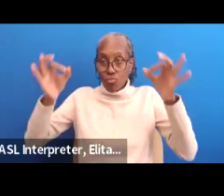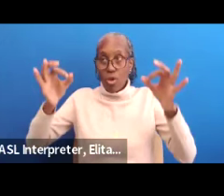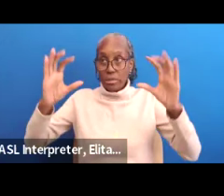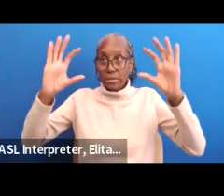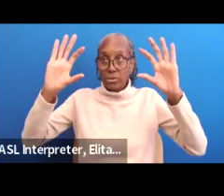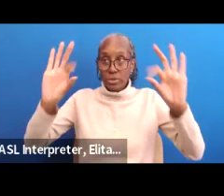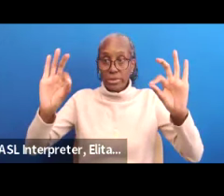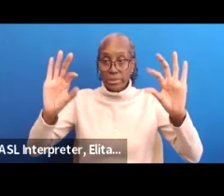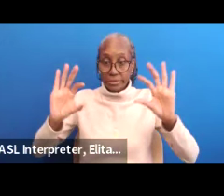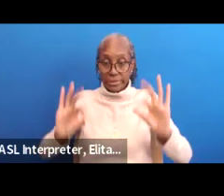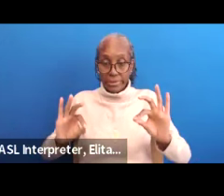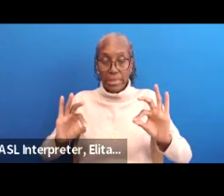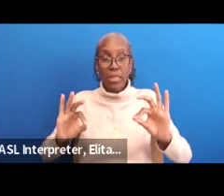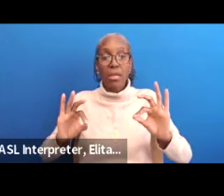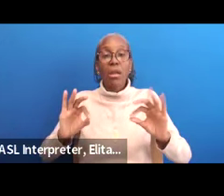those rods to